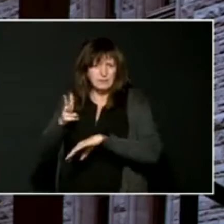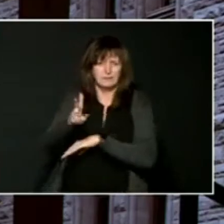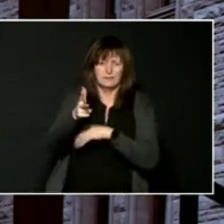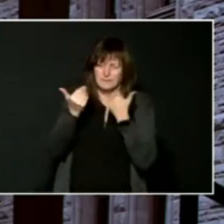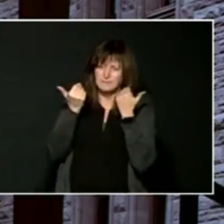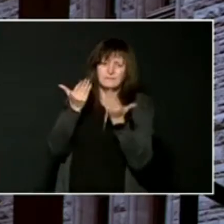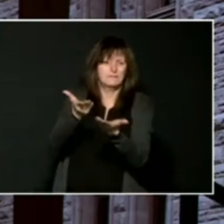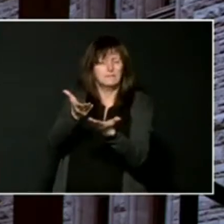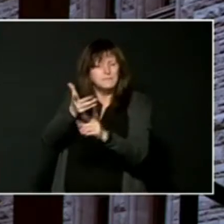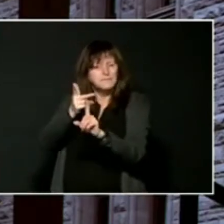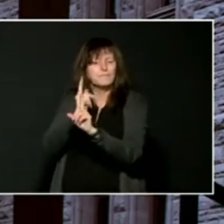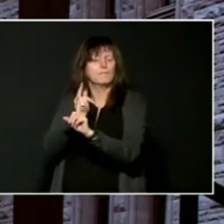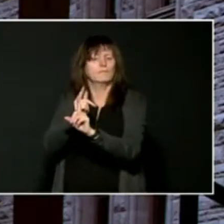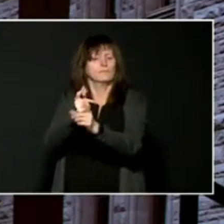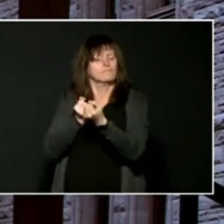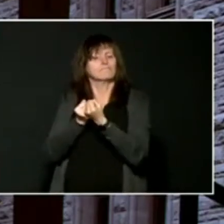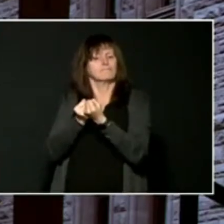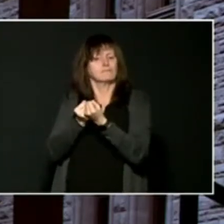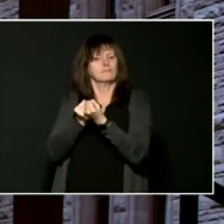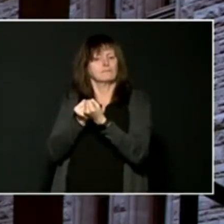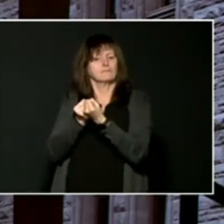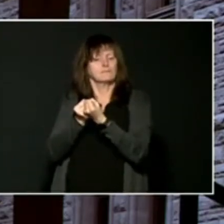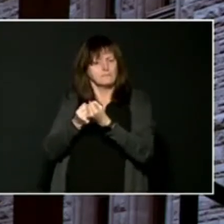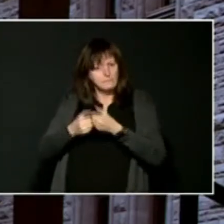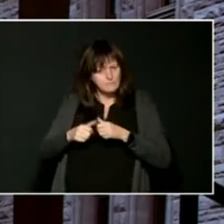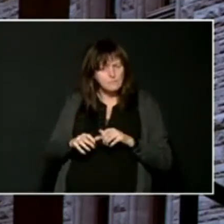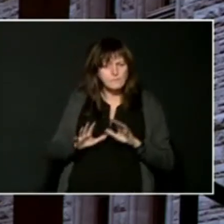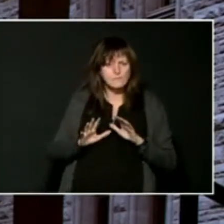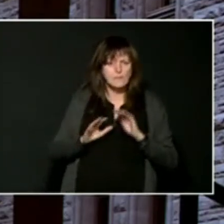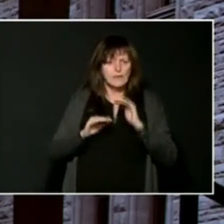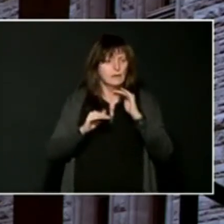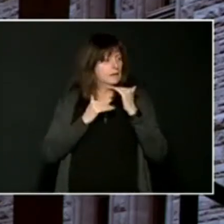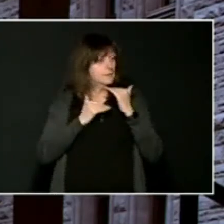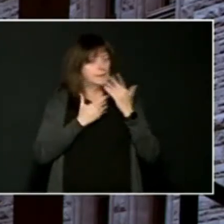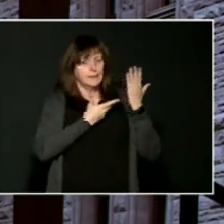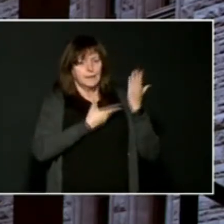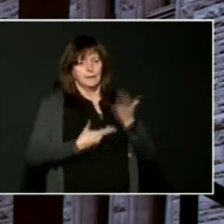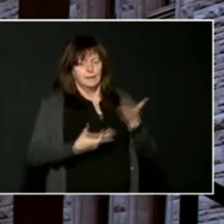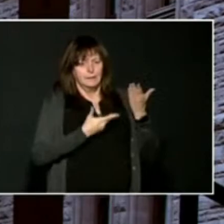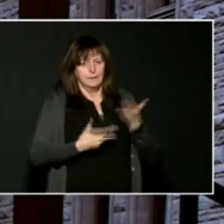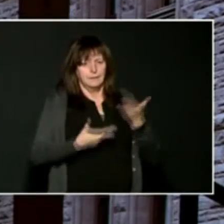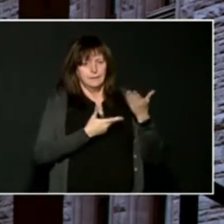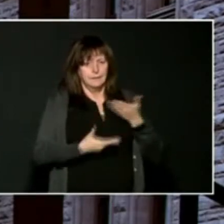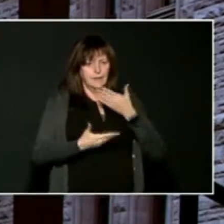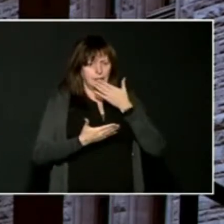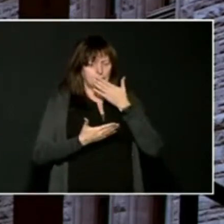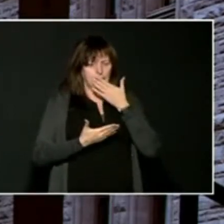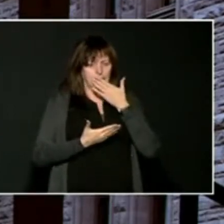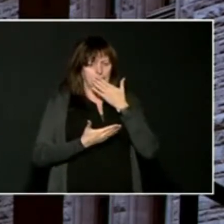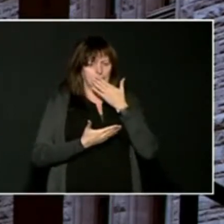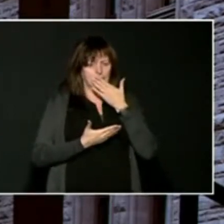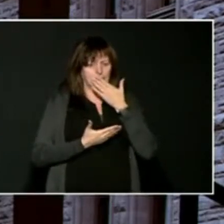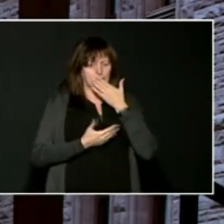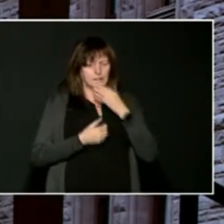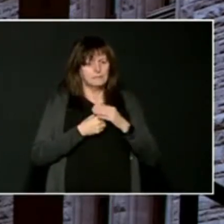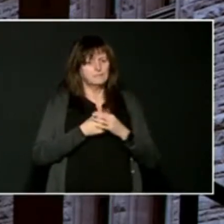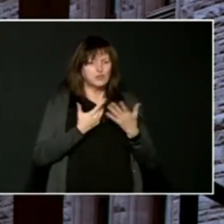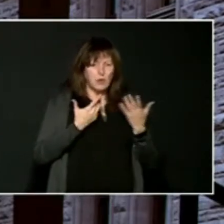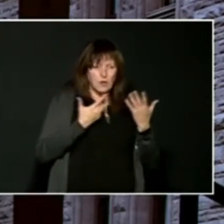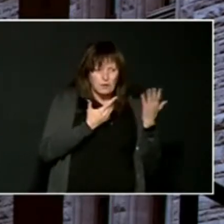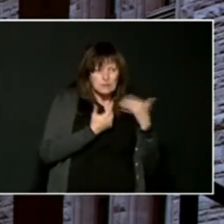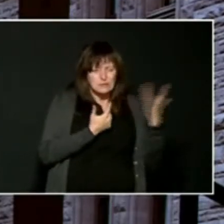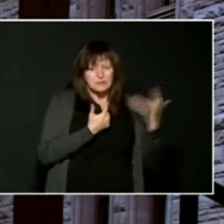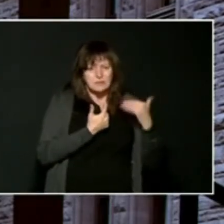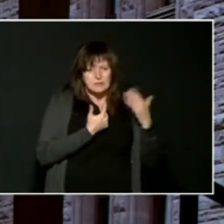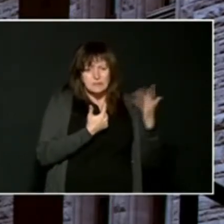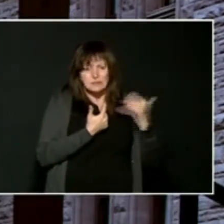The limiter there right now is the amount of vaccine flowing in, and we are trying to ramp it up even now as our supply of